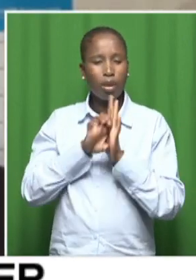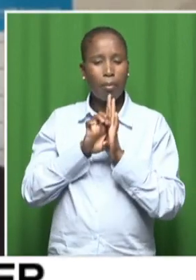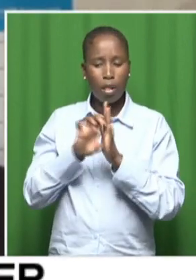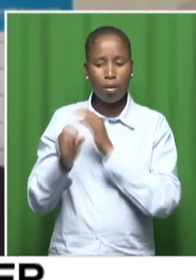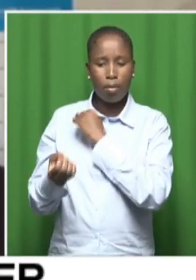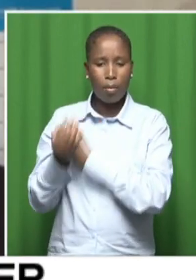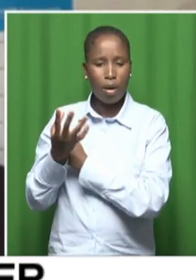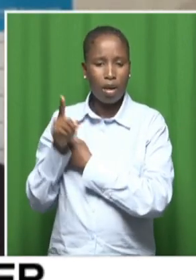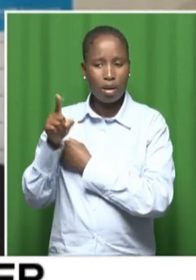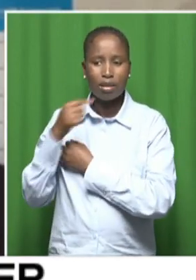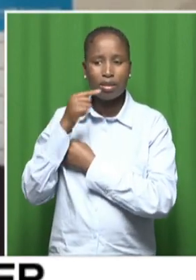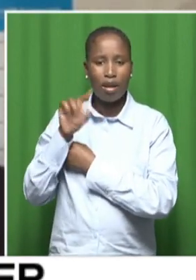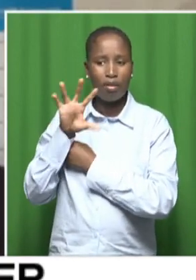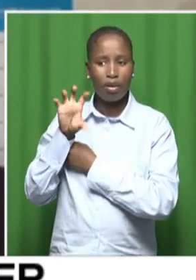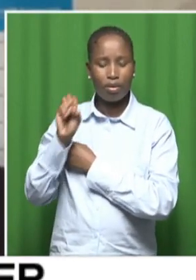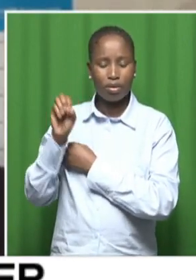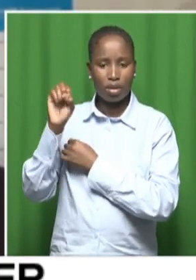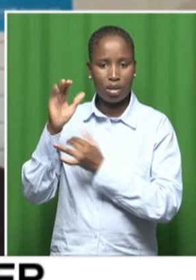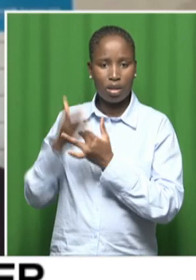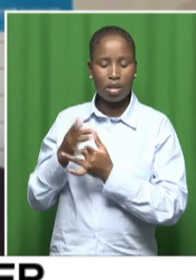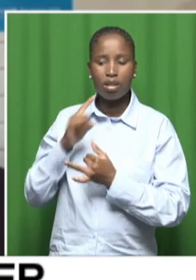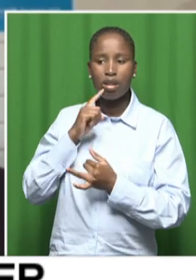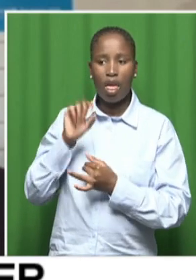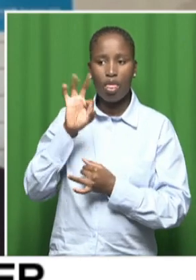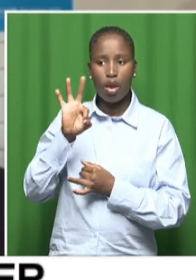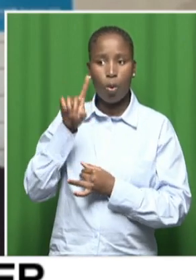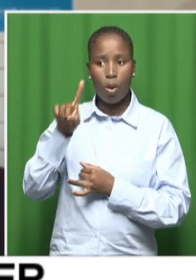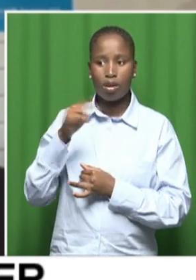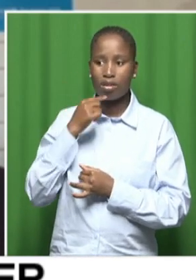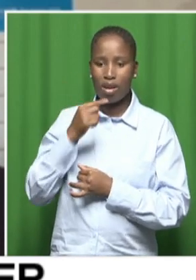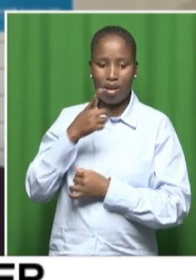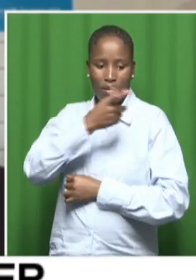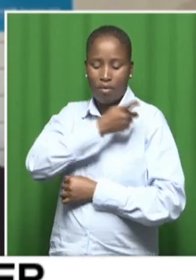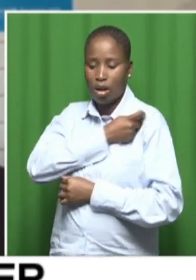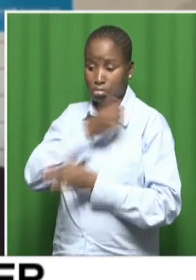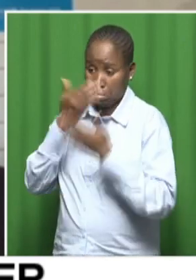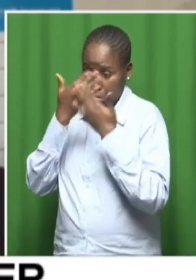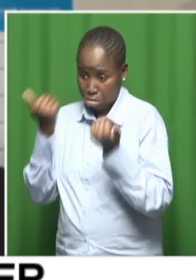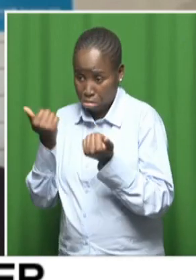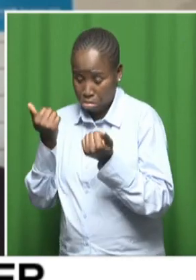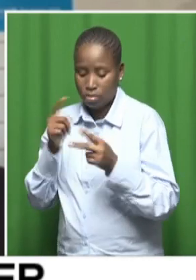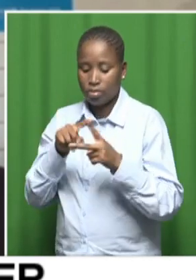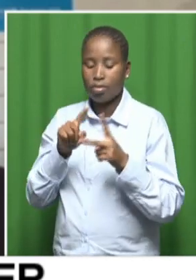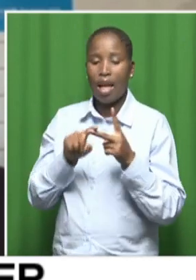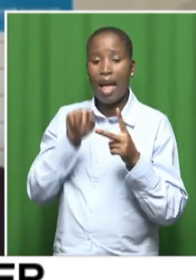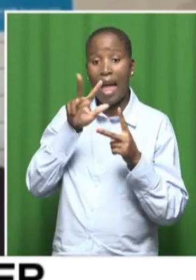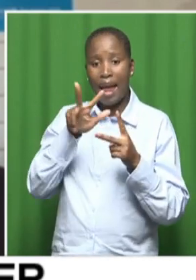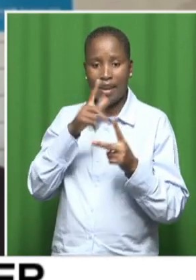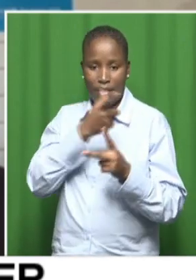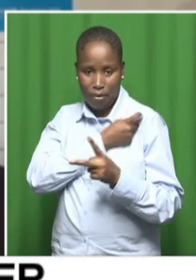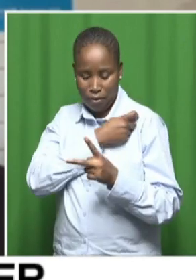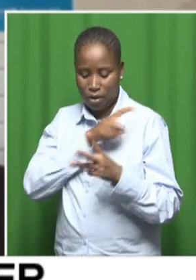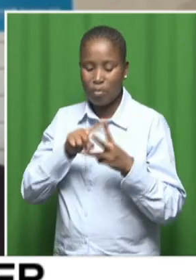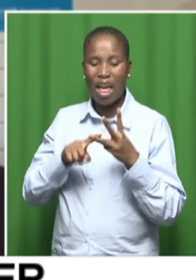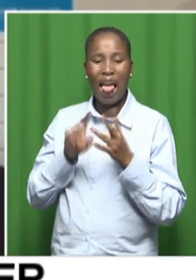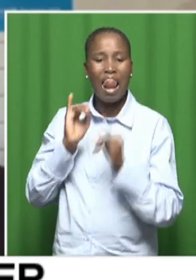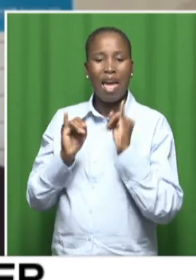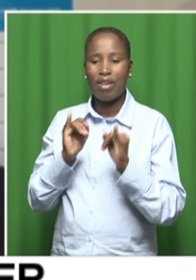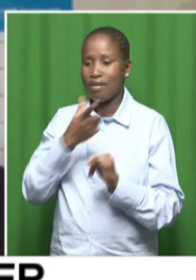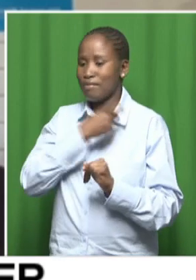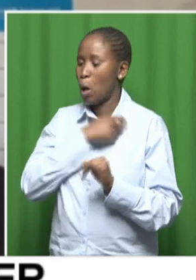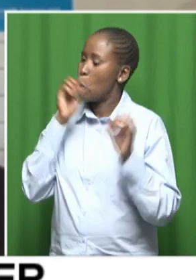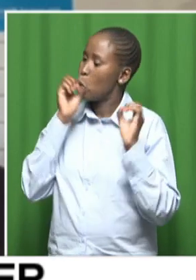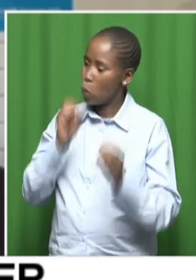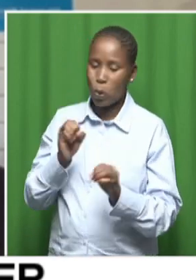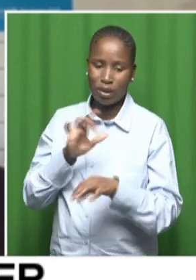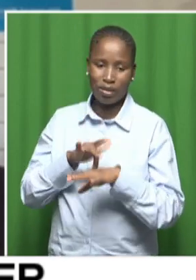the 50 cases, 31 had an unknown vaccination status, 8 were vaccinated, and 11 were unvaccinated. So again,